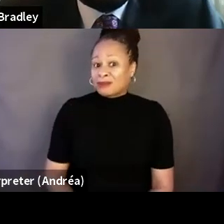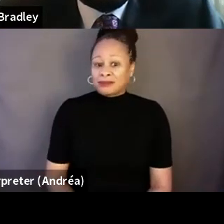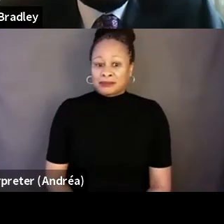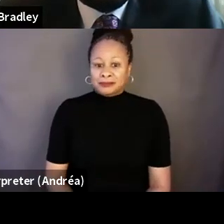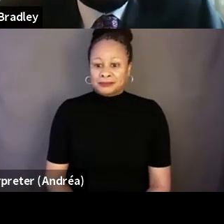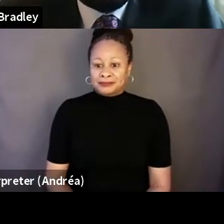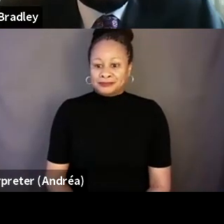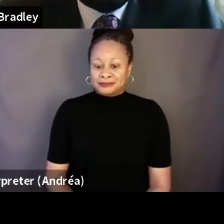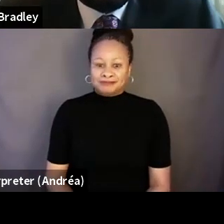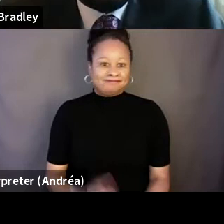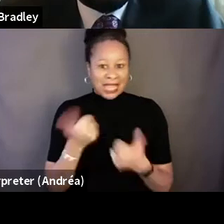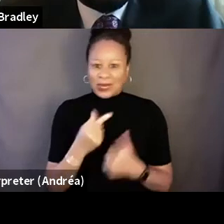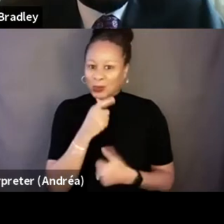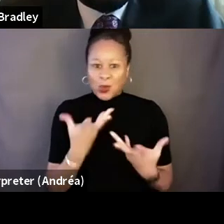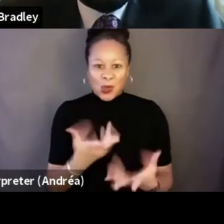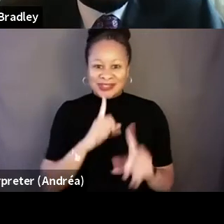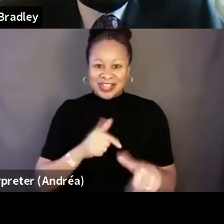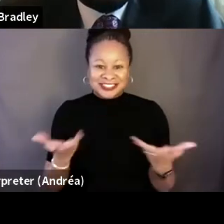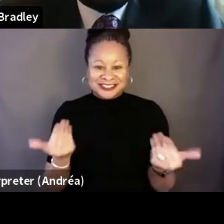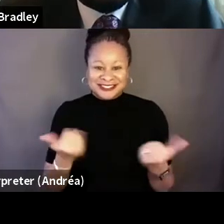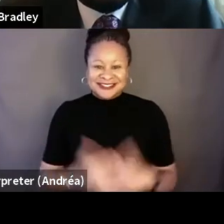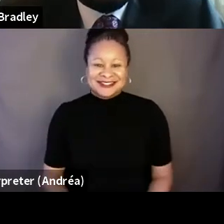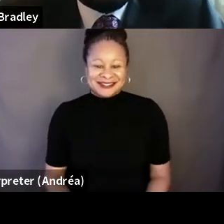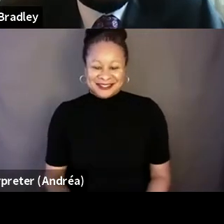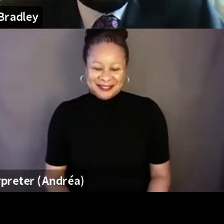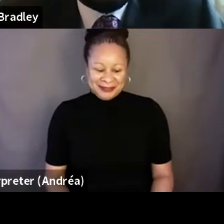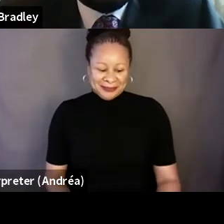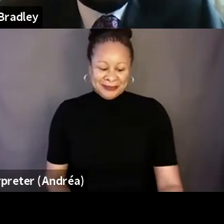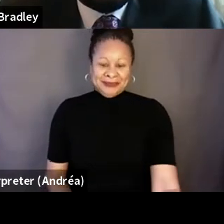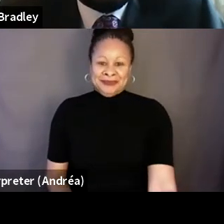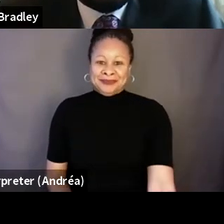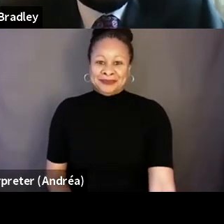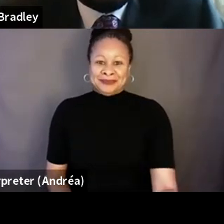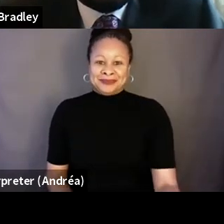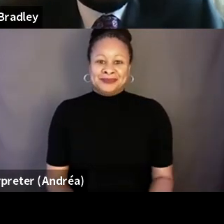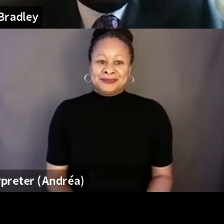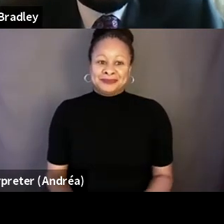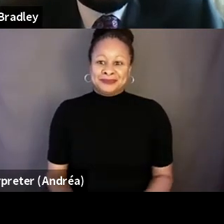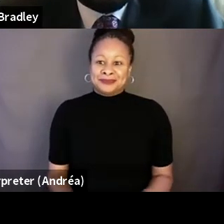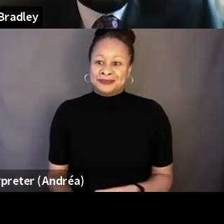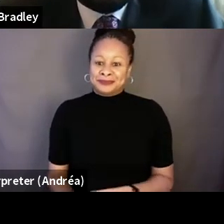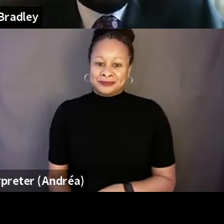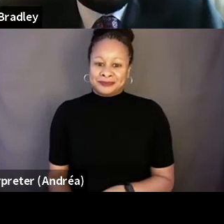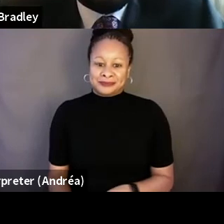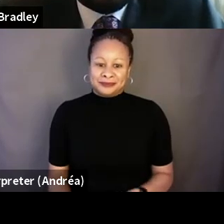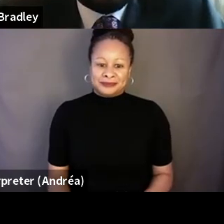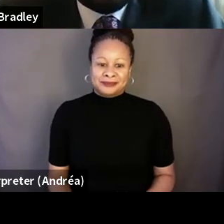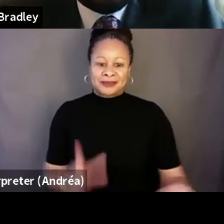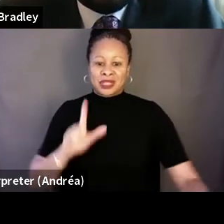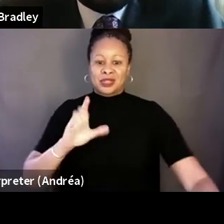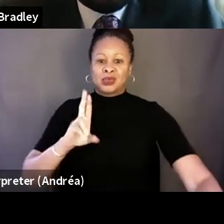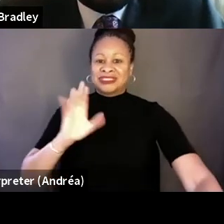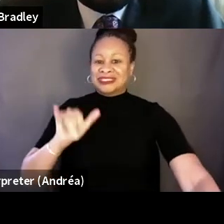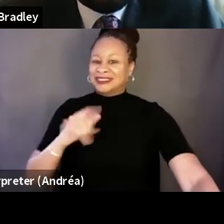And I leave that for anybody here who wants to answer that question, or several different people. Sure. I'll take it real quick. I